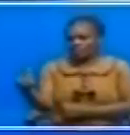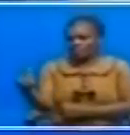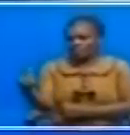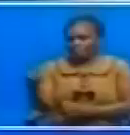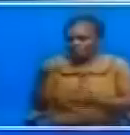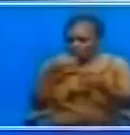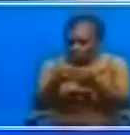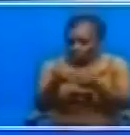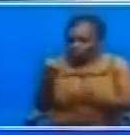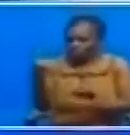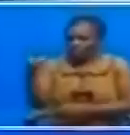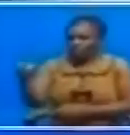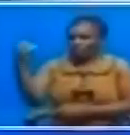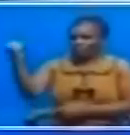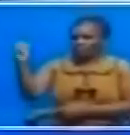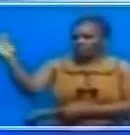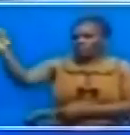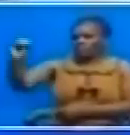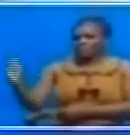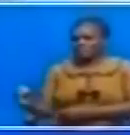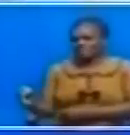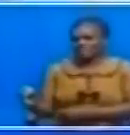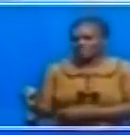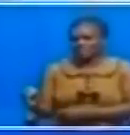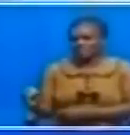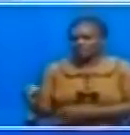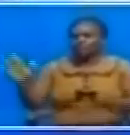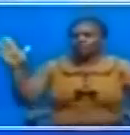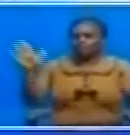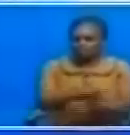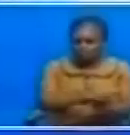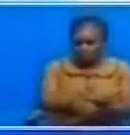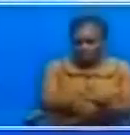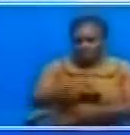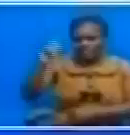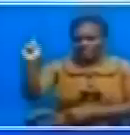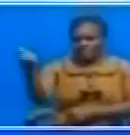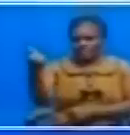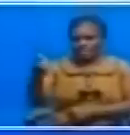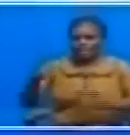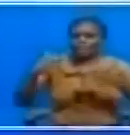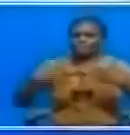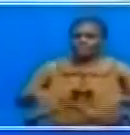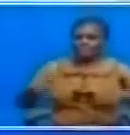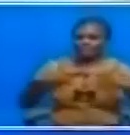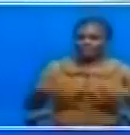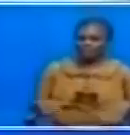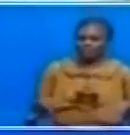Just about 1.5% of the entire Kenyan population.